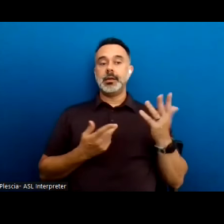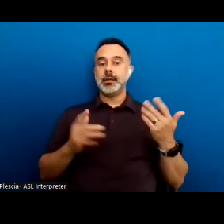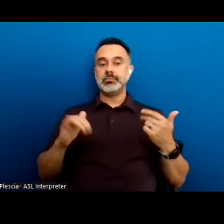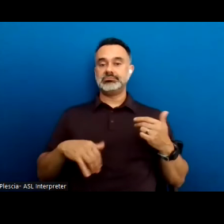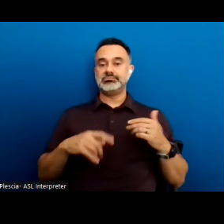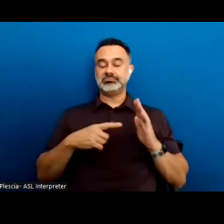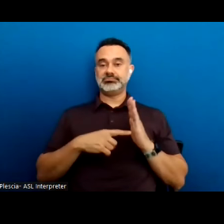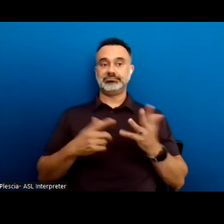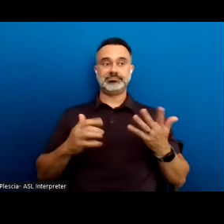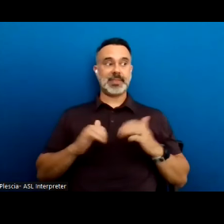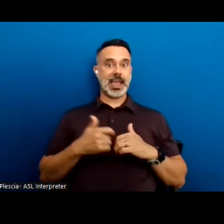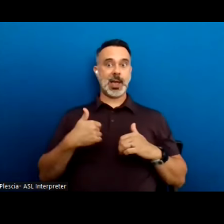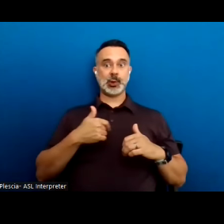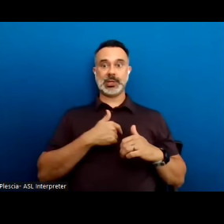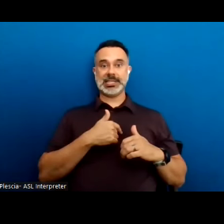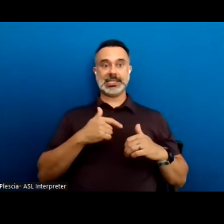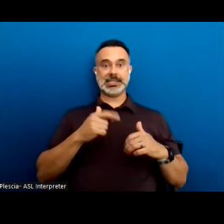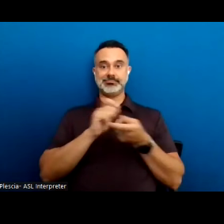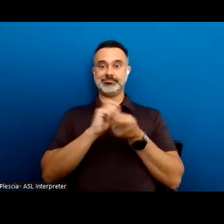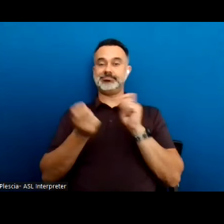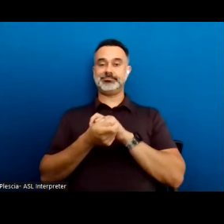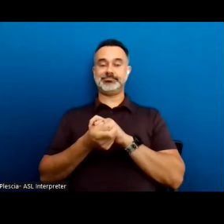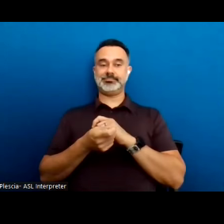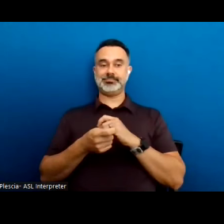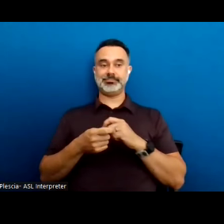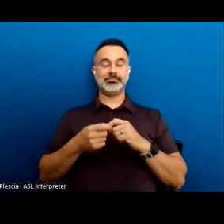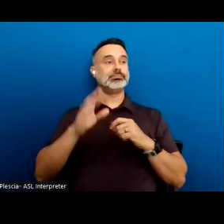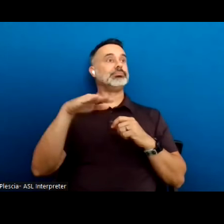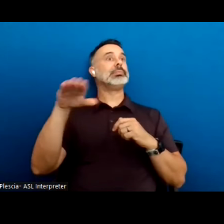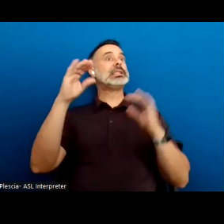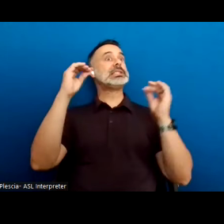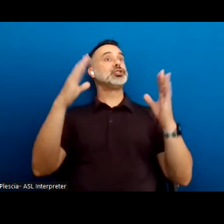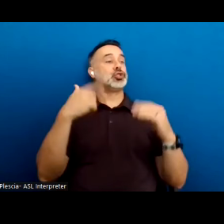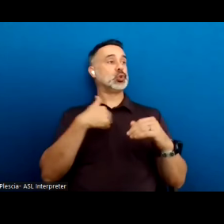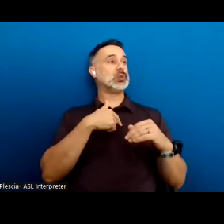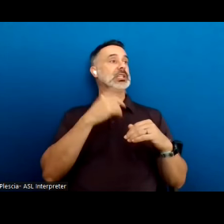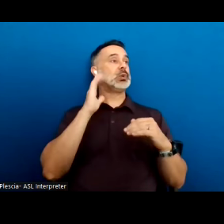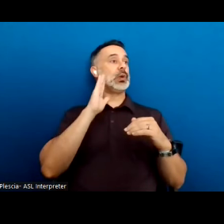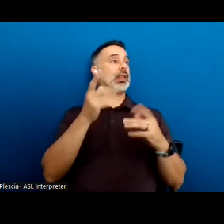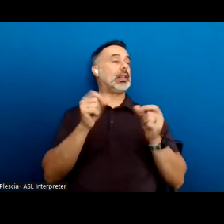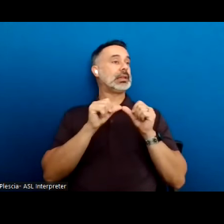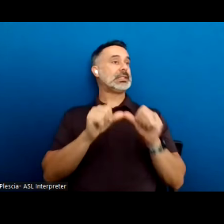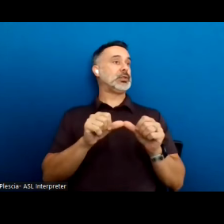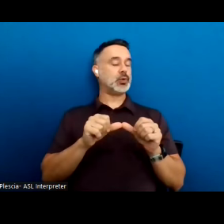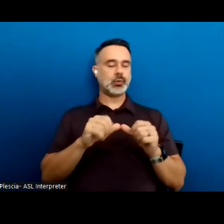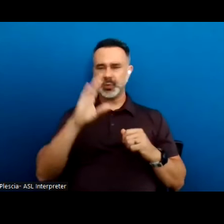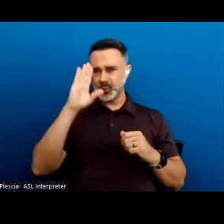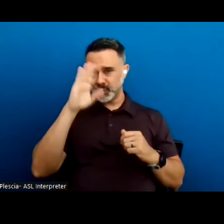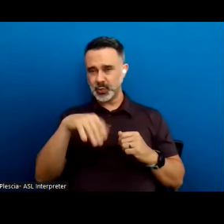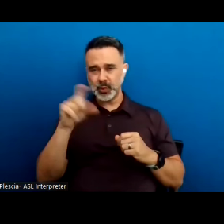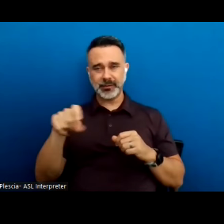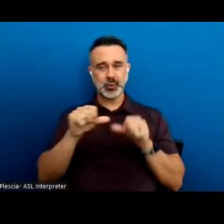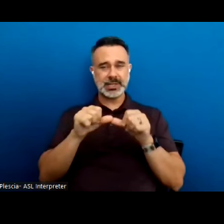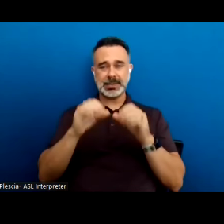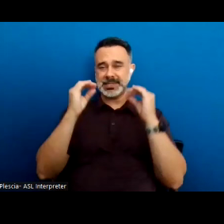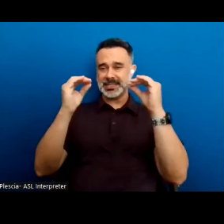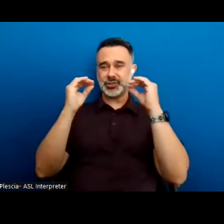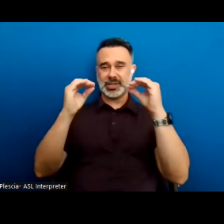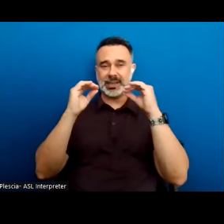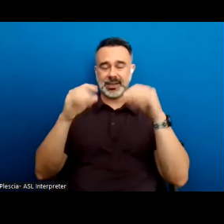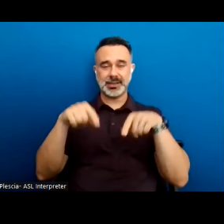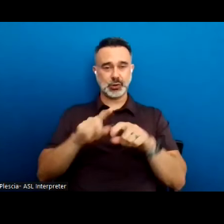said, hey, teachers, this is what we're going to do. We're going to continue. We all knew we had to keep teaching during COVID, and we